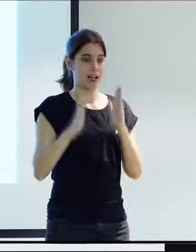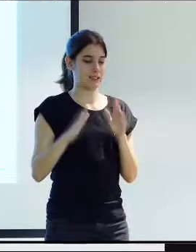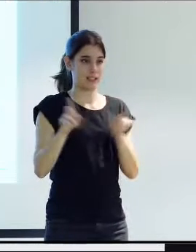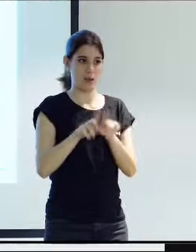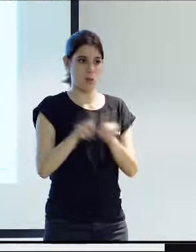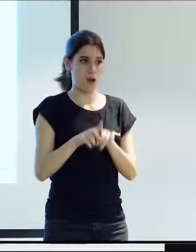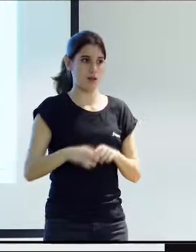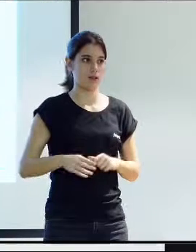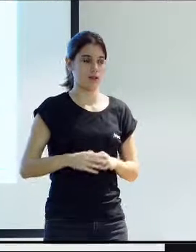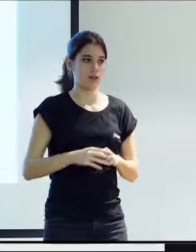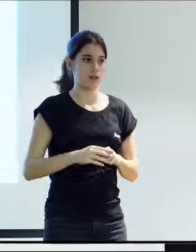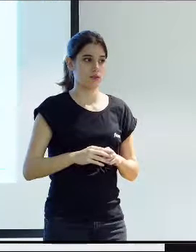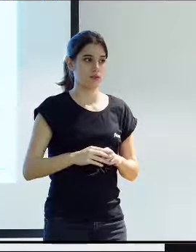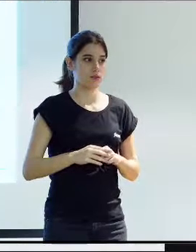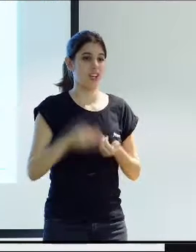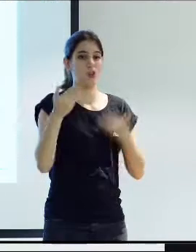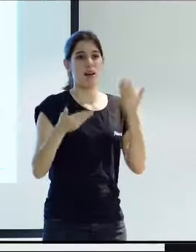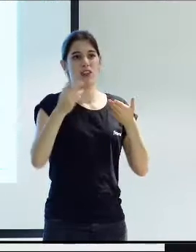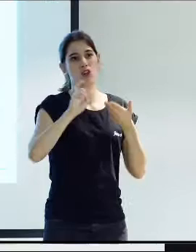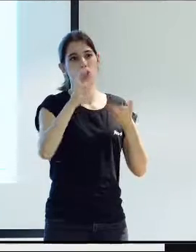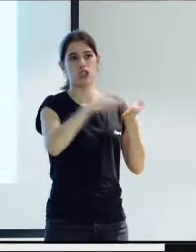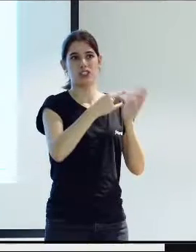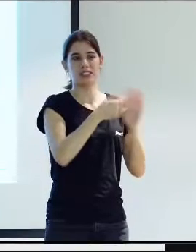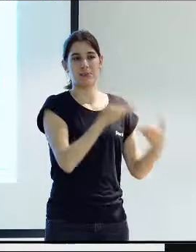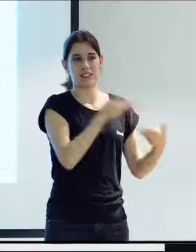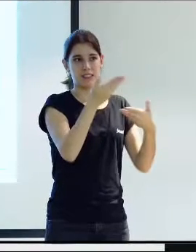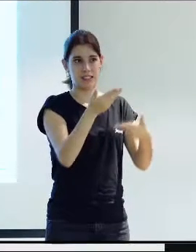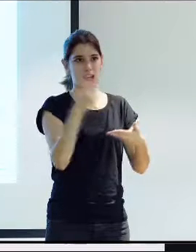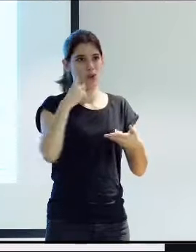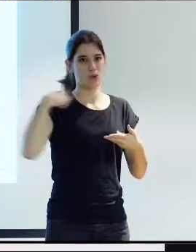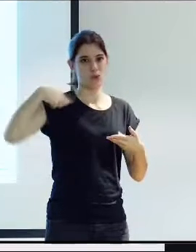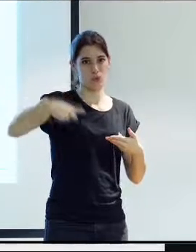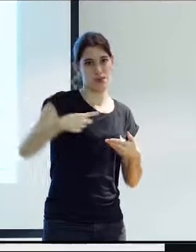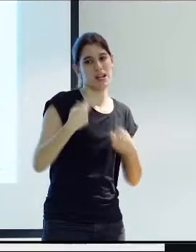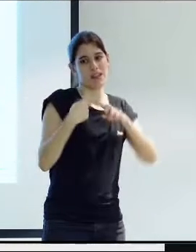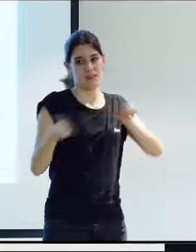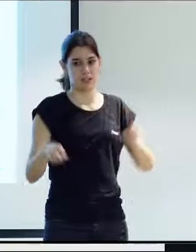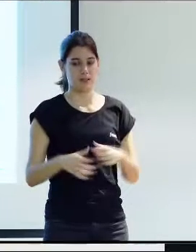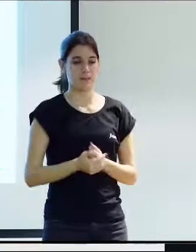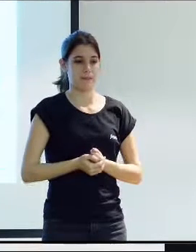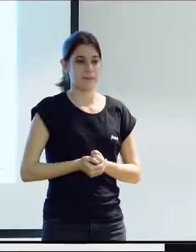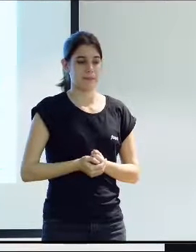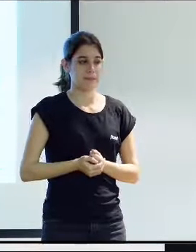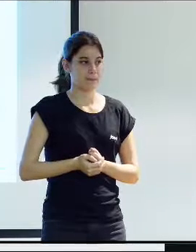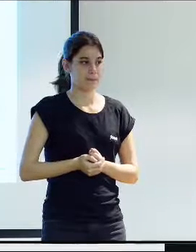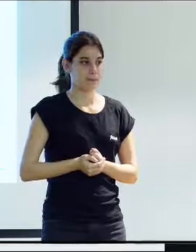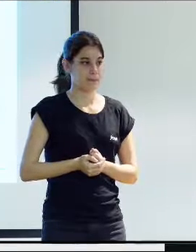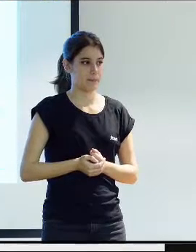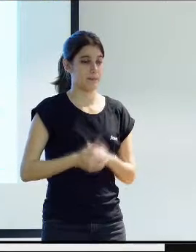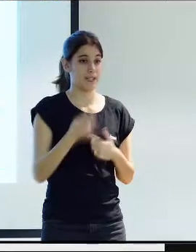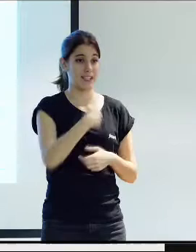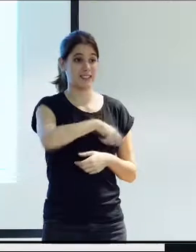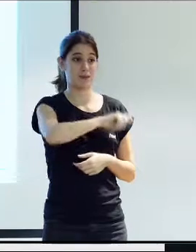in that person's home here. And this is what I can say about the personal